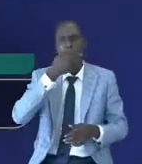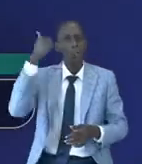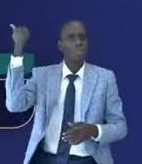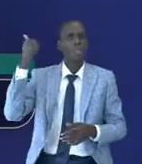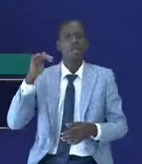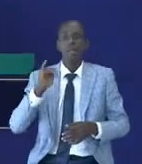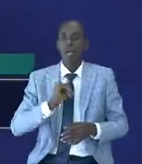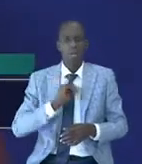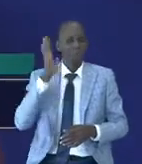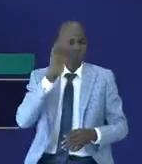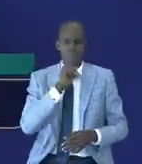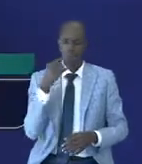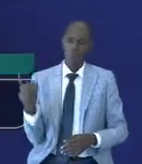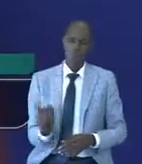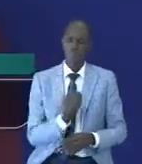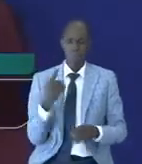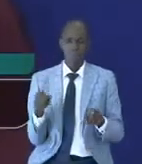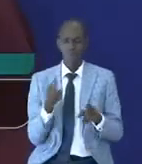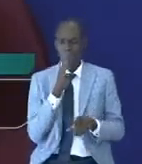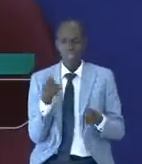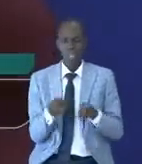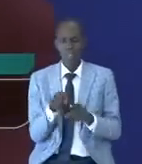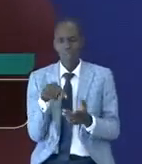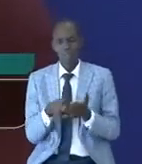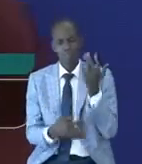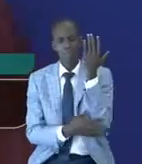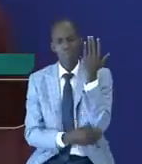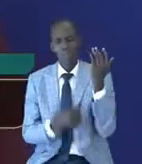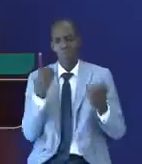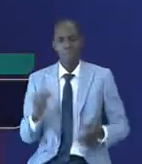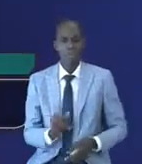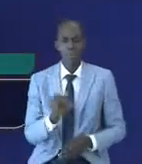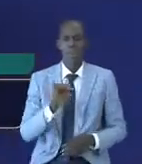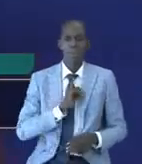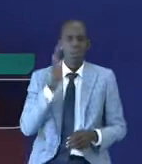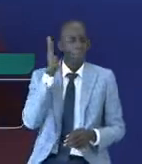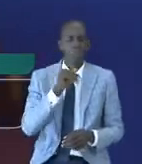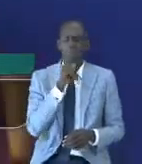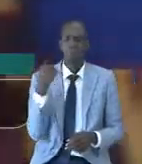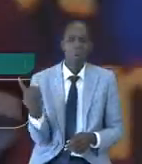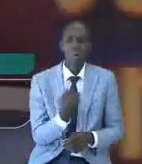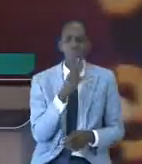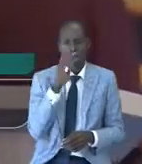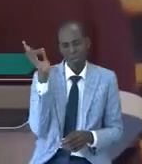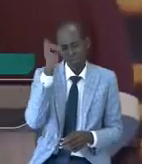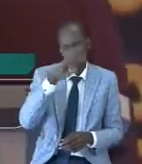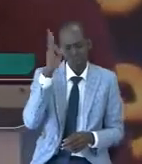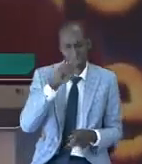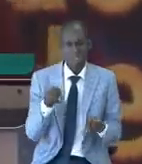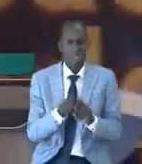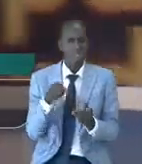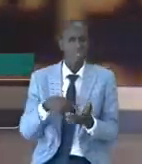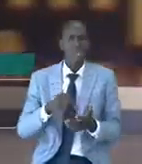be like this, as poor like this. I'll not always be as ignorant as this. I will not always